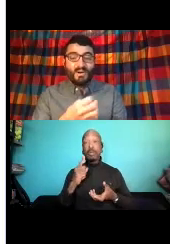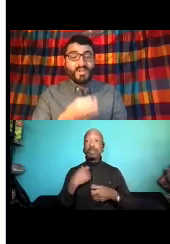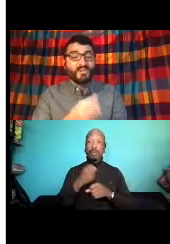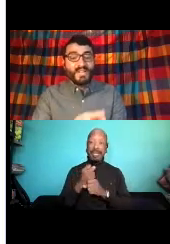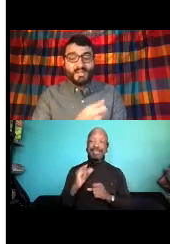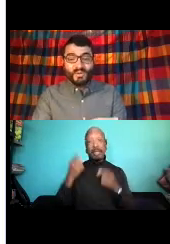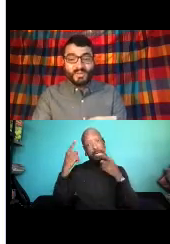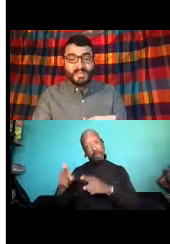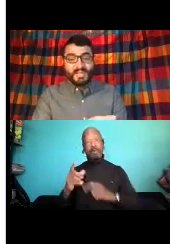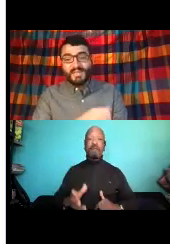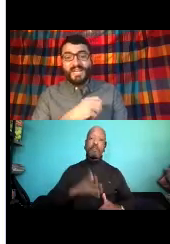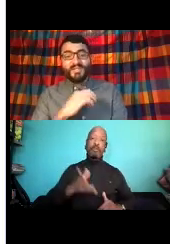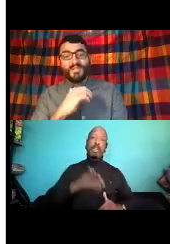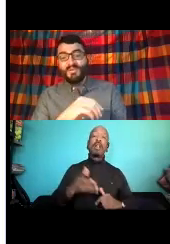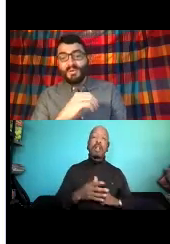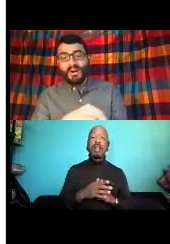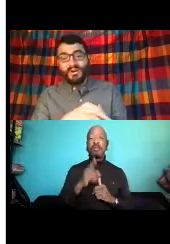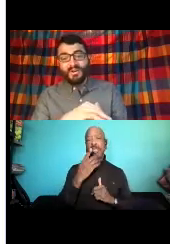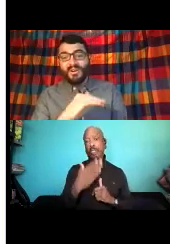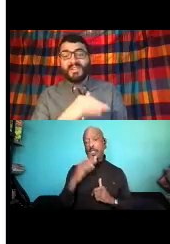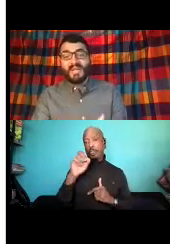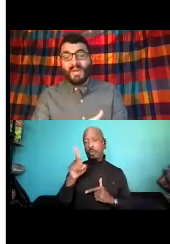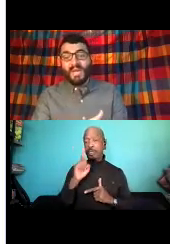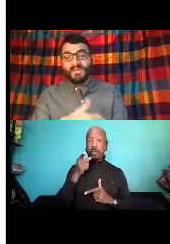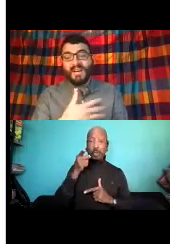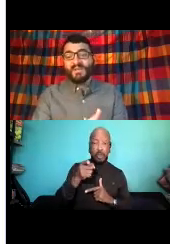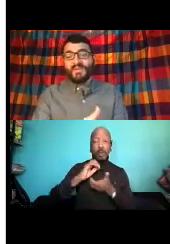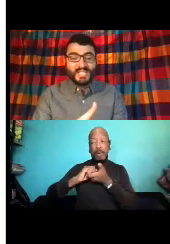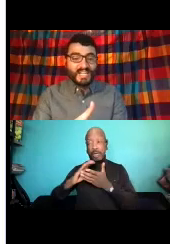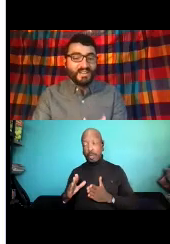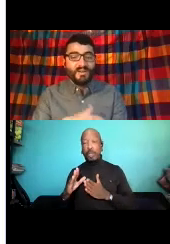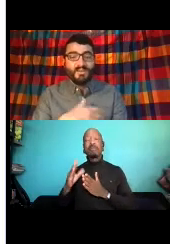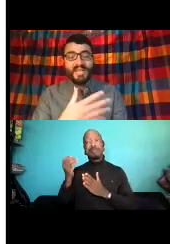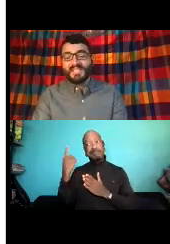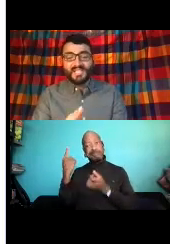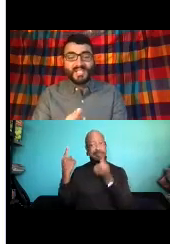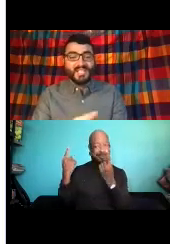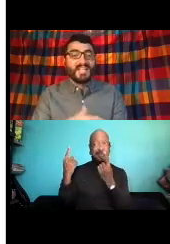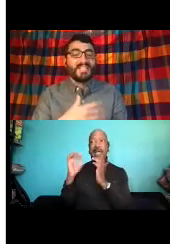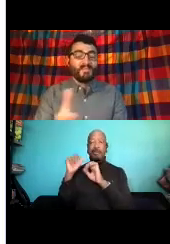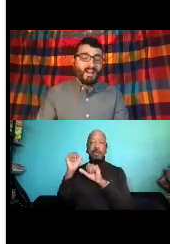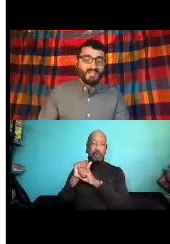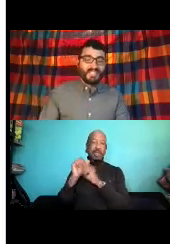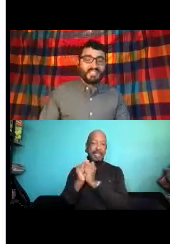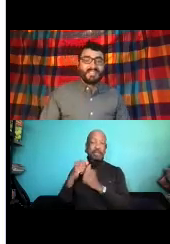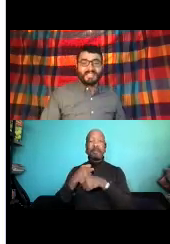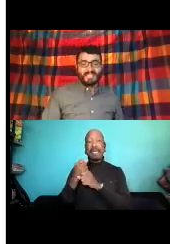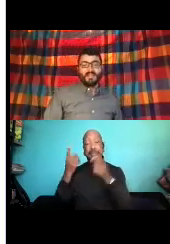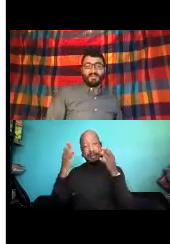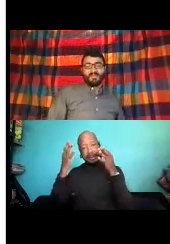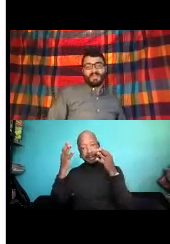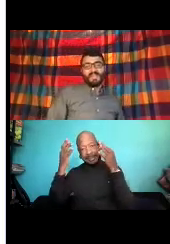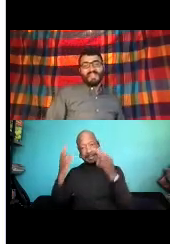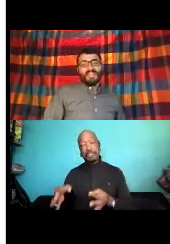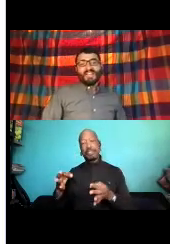is a really great tool to make sure you and your partner are on the same page about how you work together, make decisions, allocate profits,